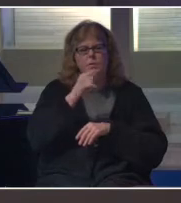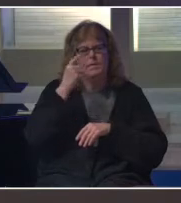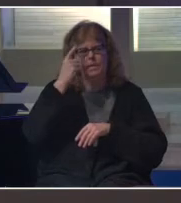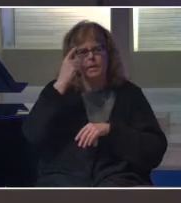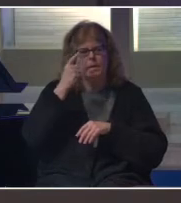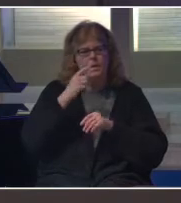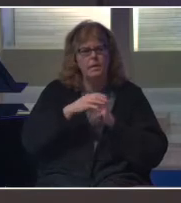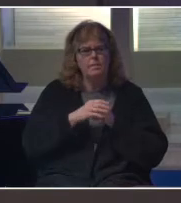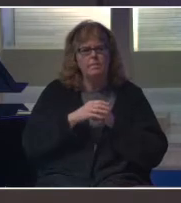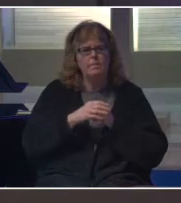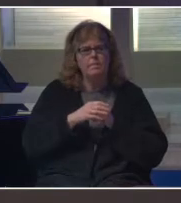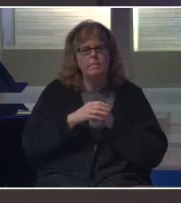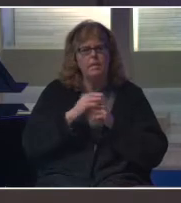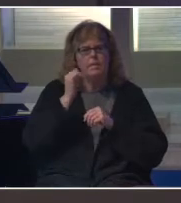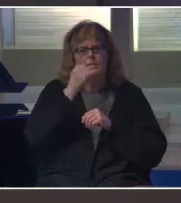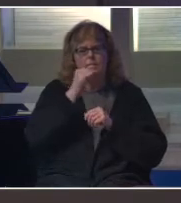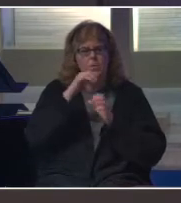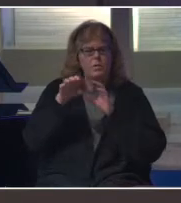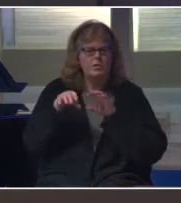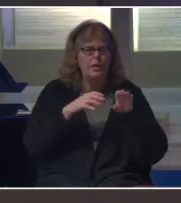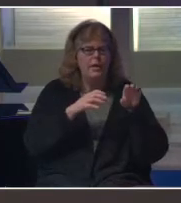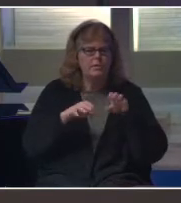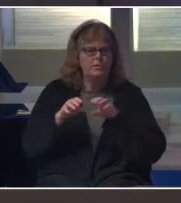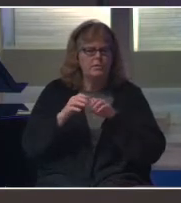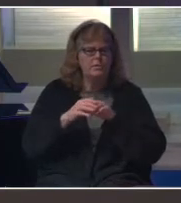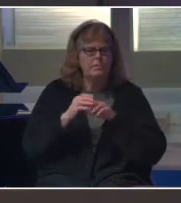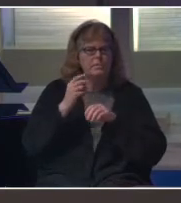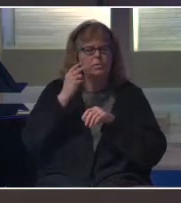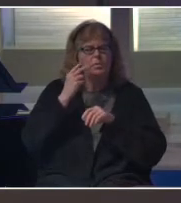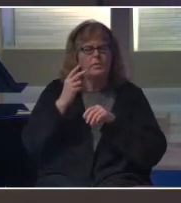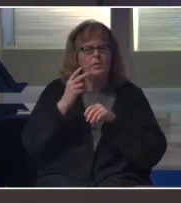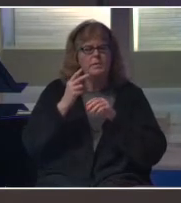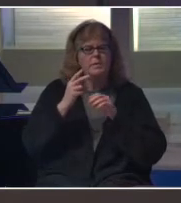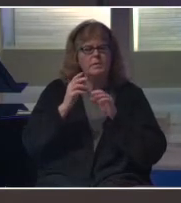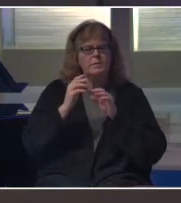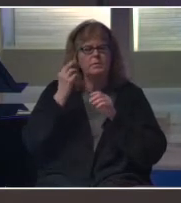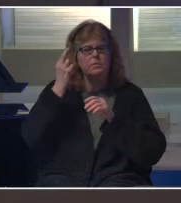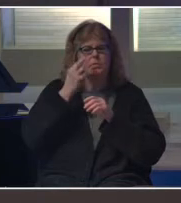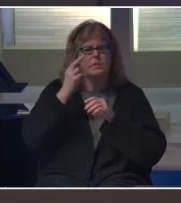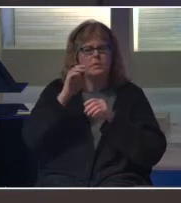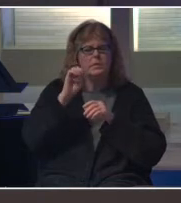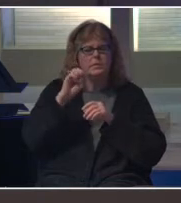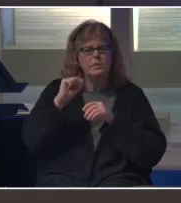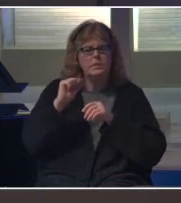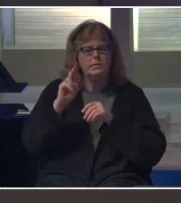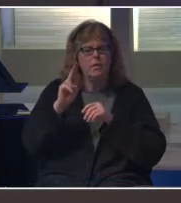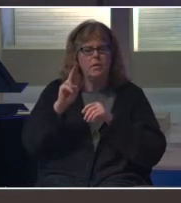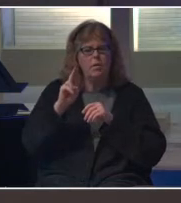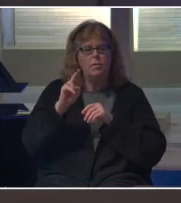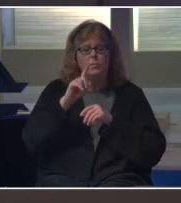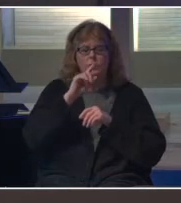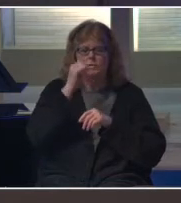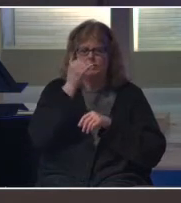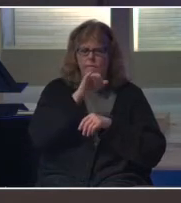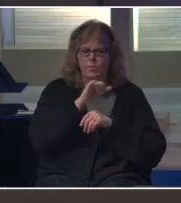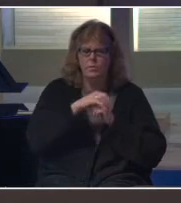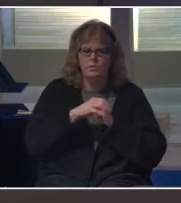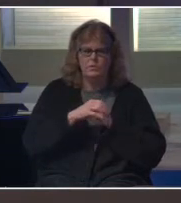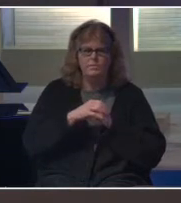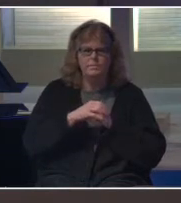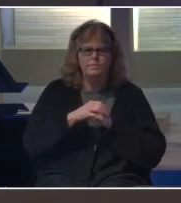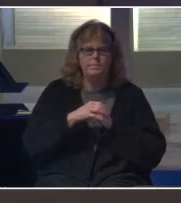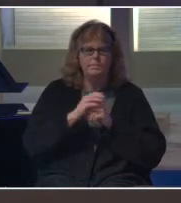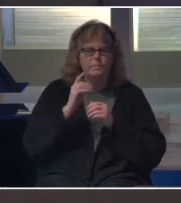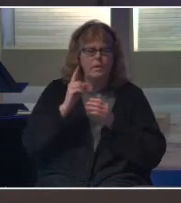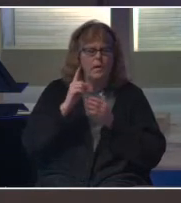thinking and foolish actions. We see how and why Esau was foolish and